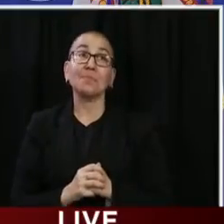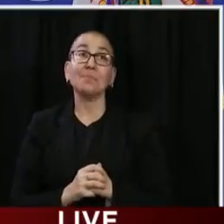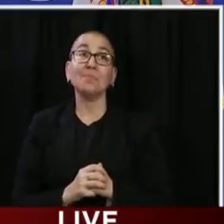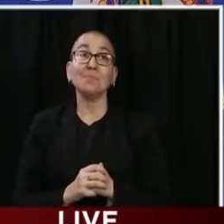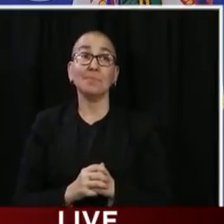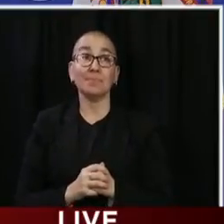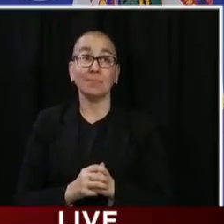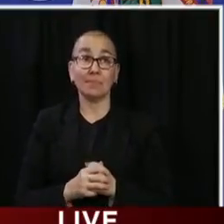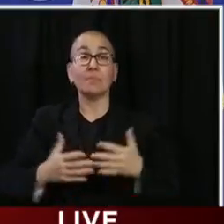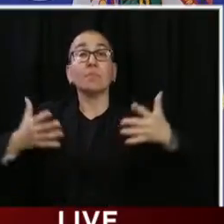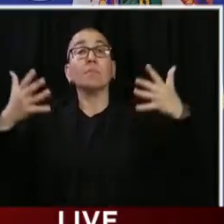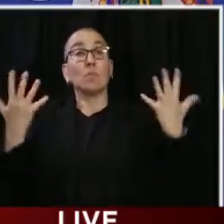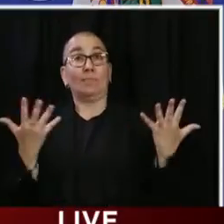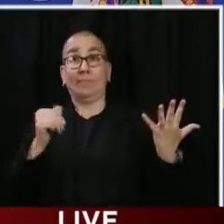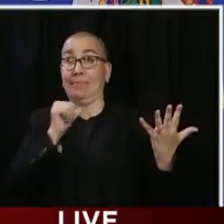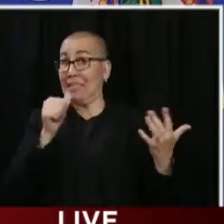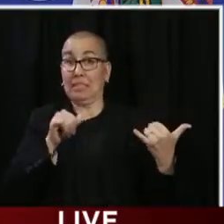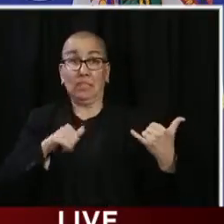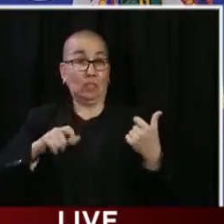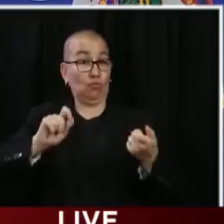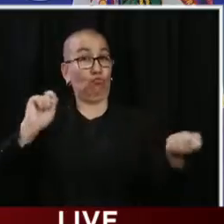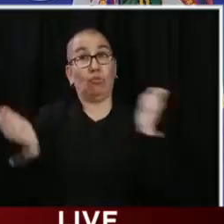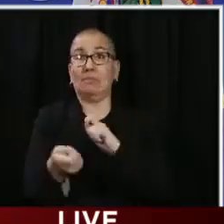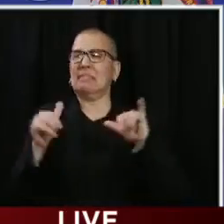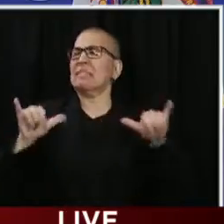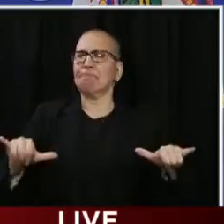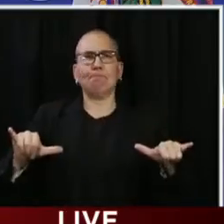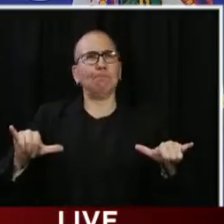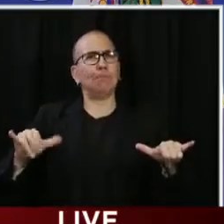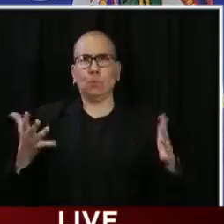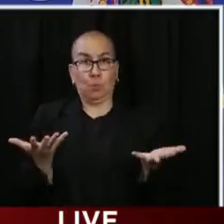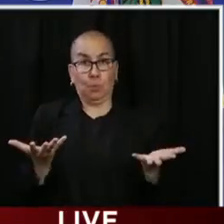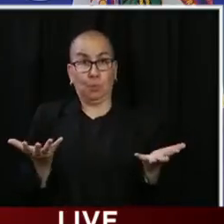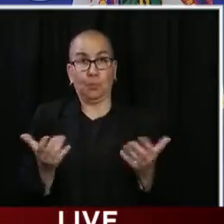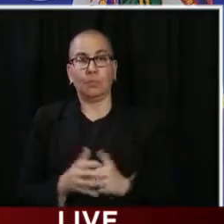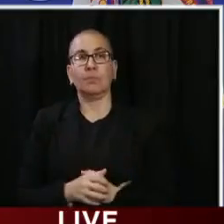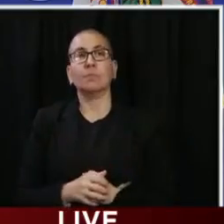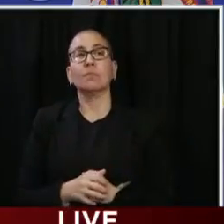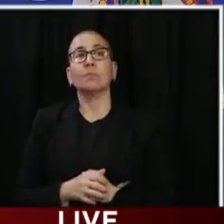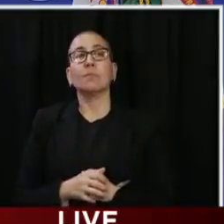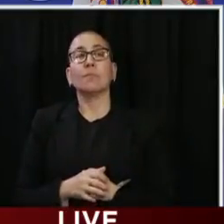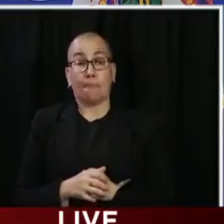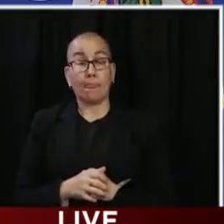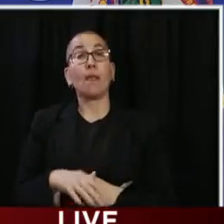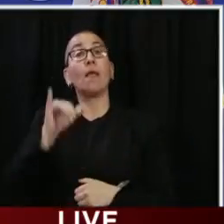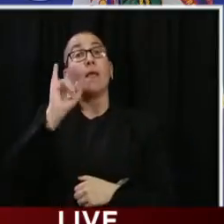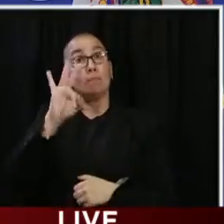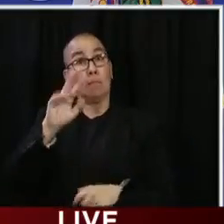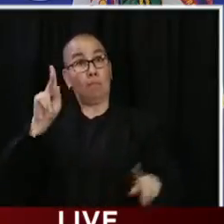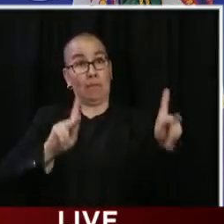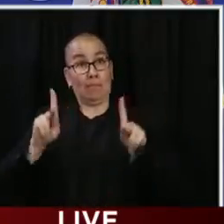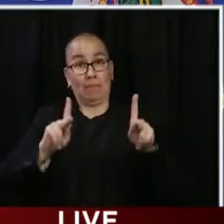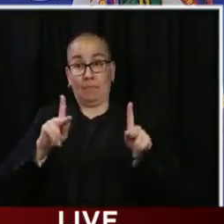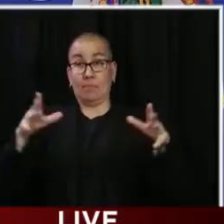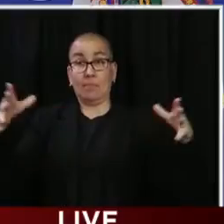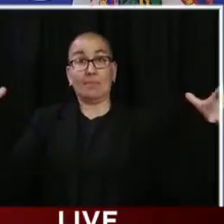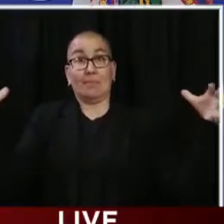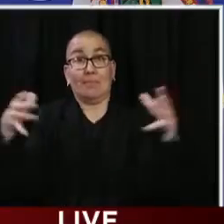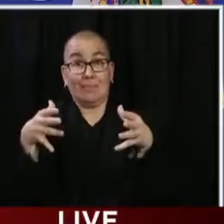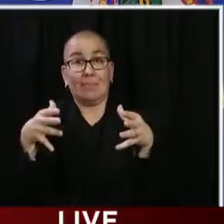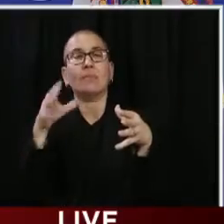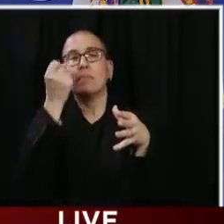about. If you're a business that can telework, you have to telework. This is a must, not a should. Telework is critical if you can get that done. And so